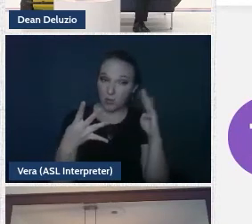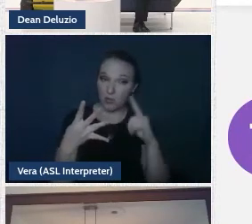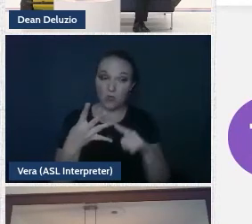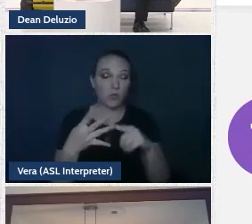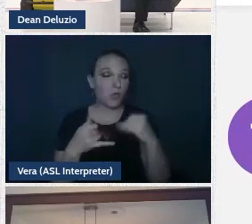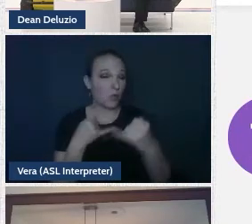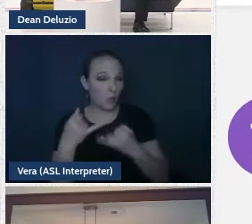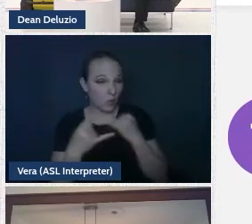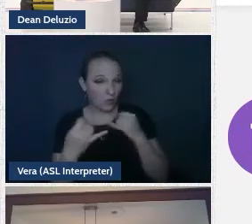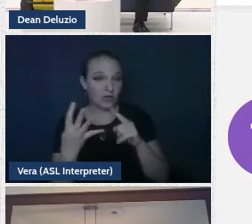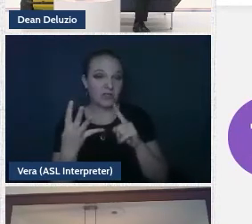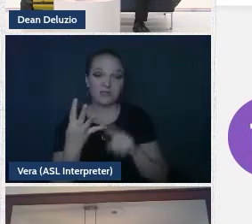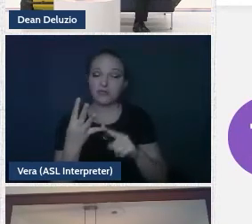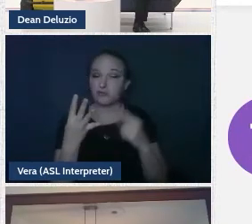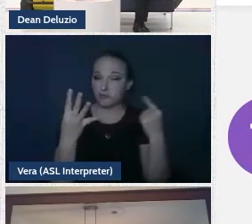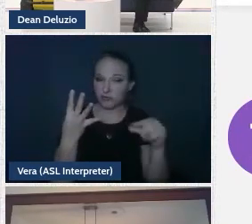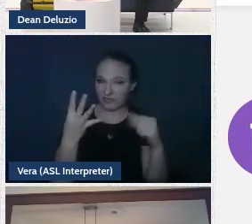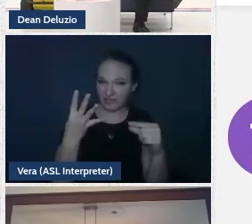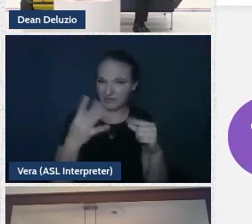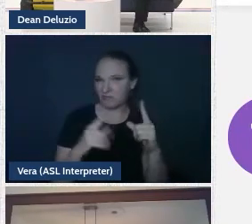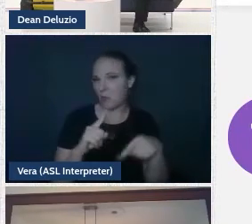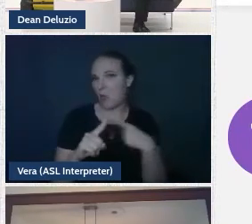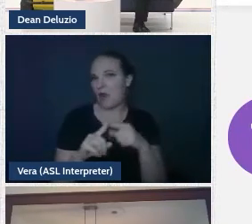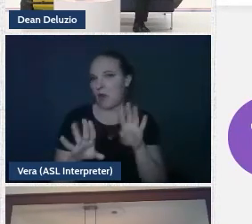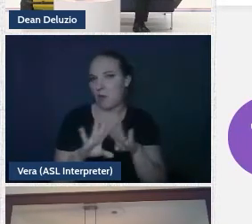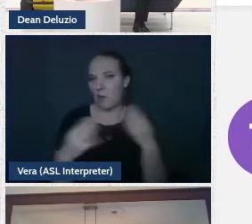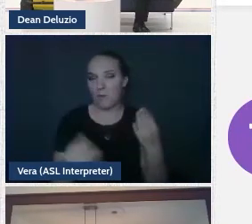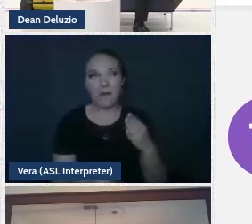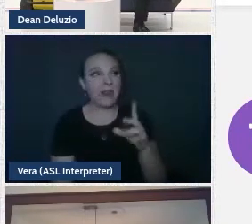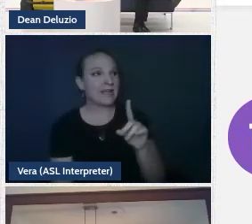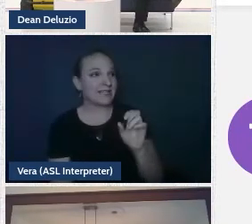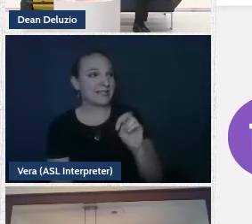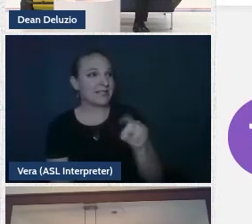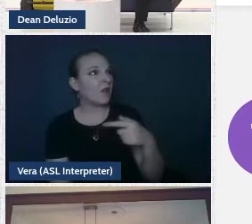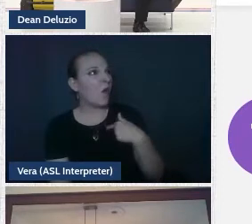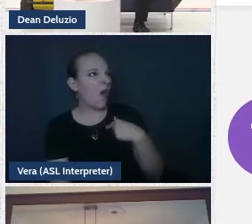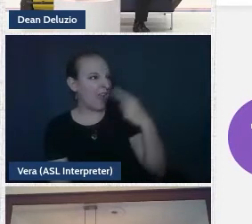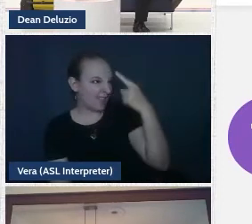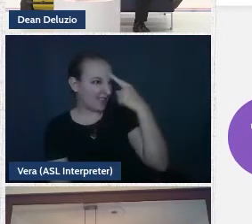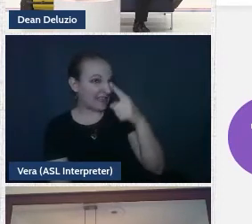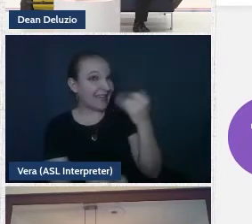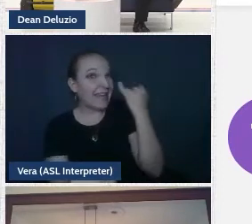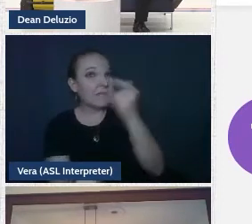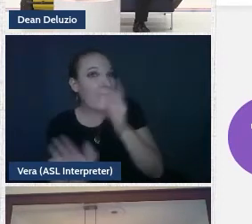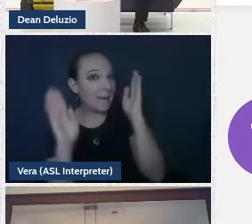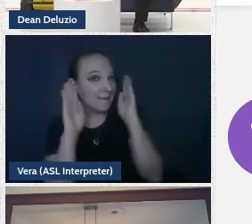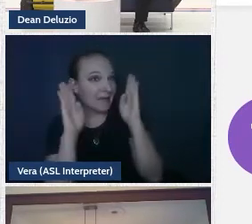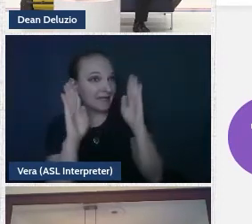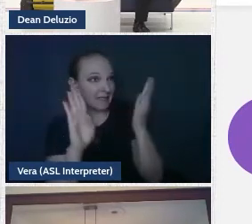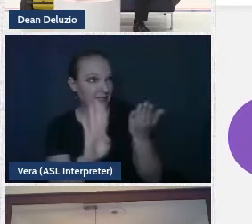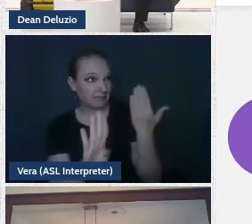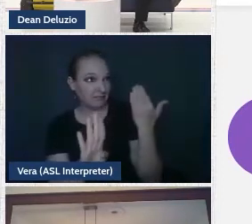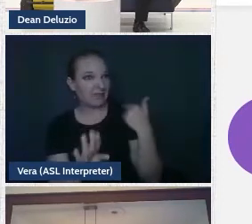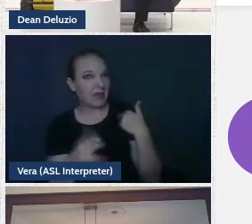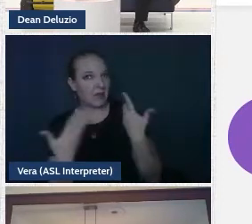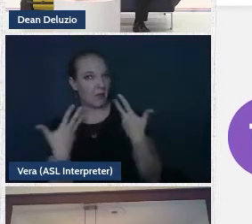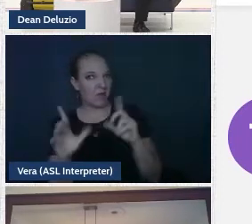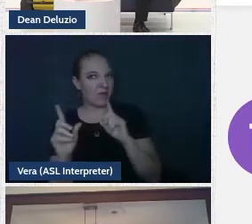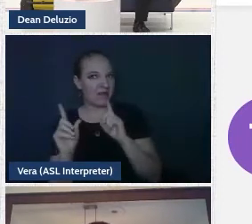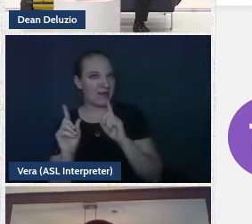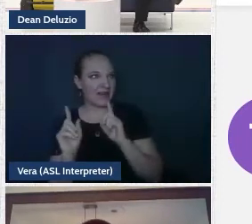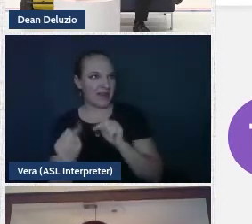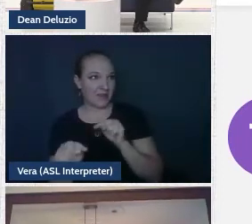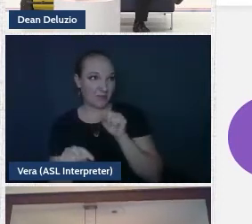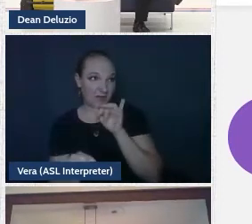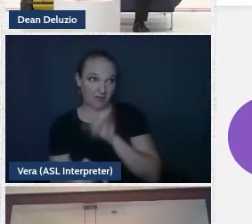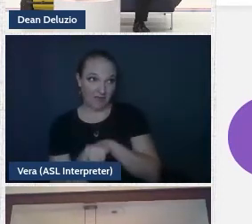or 2020? I think I gave the answer in my opening remarks. If you were listening closely. Yeah, we'll see who was listening there, and